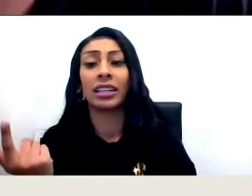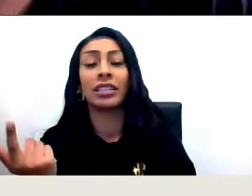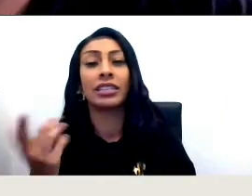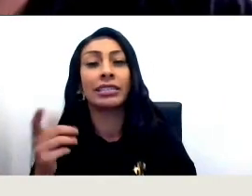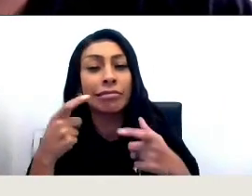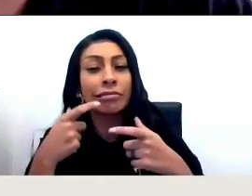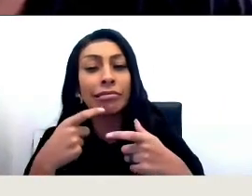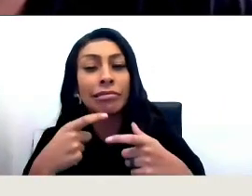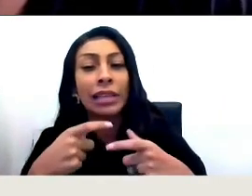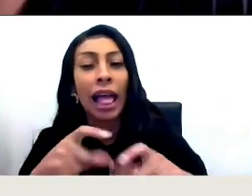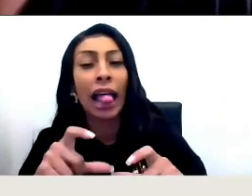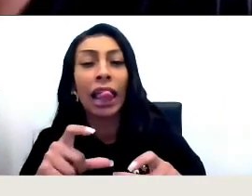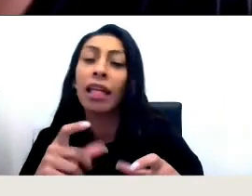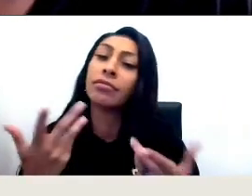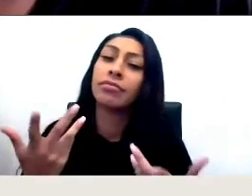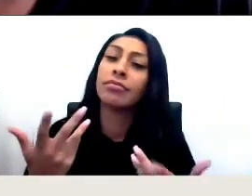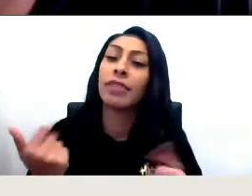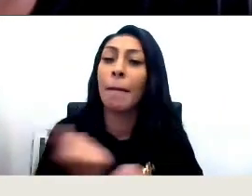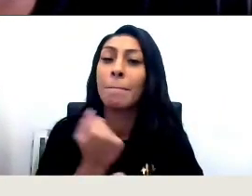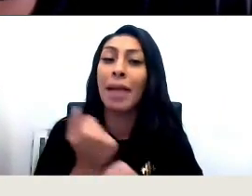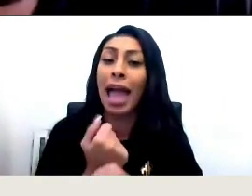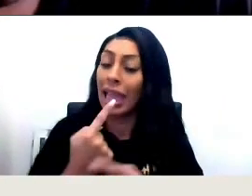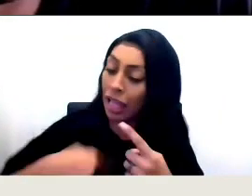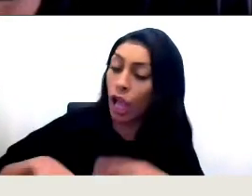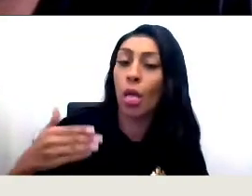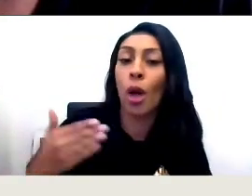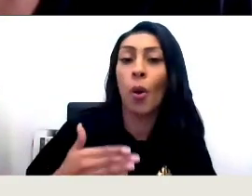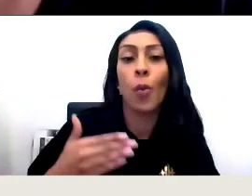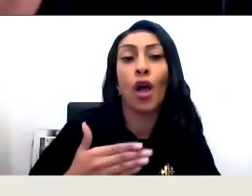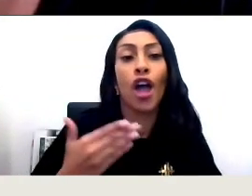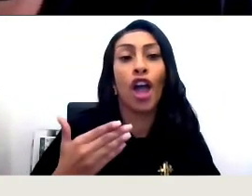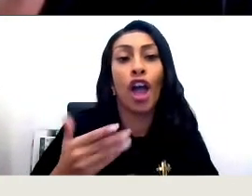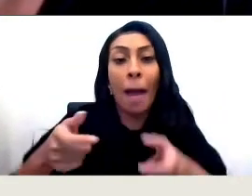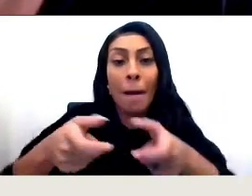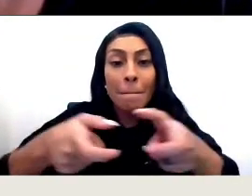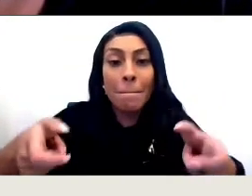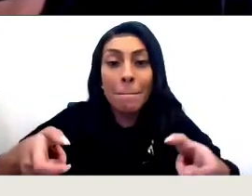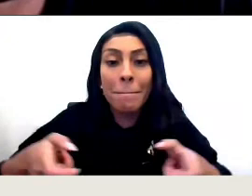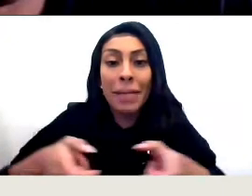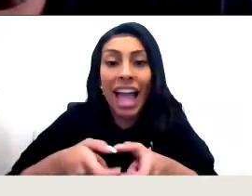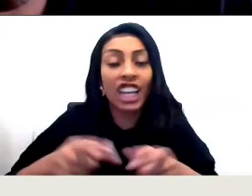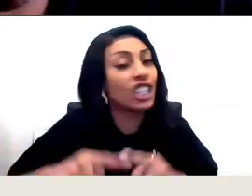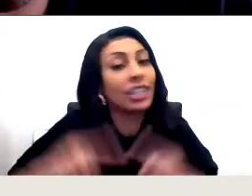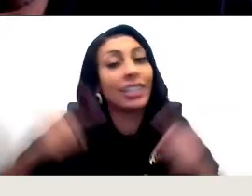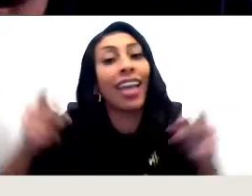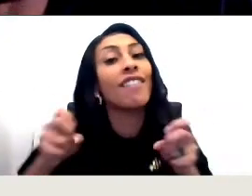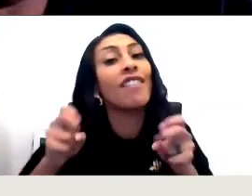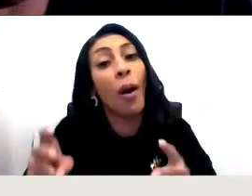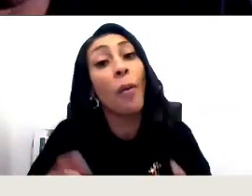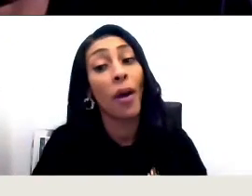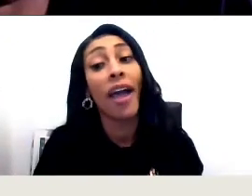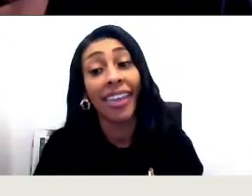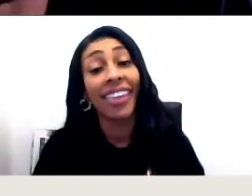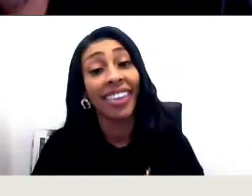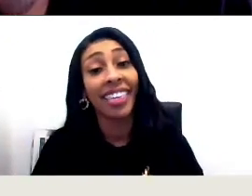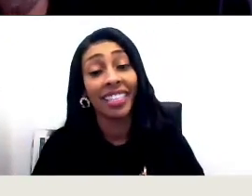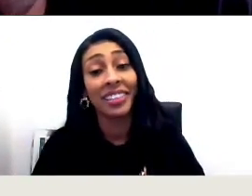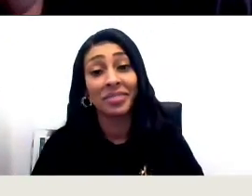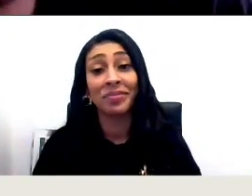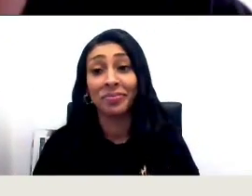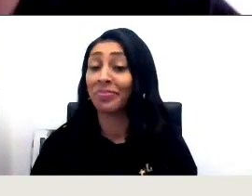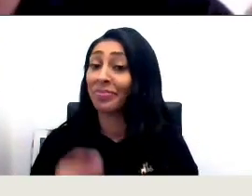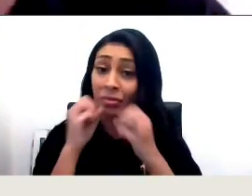still somehow make the work and package it differently, you know? So